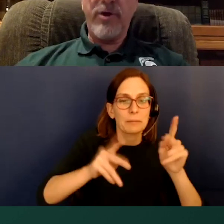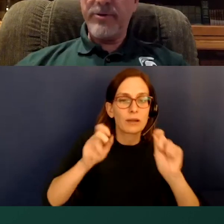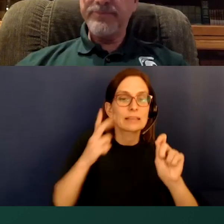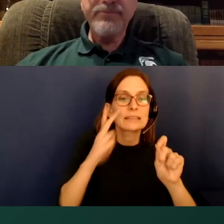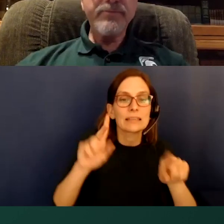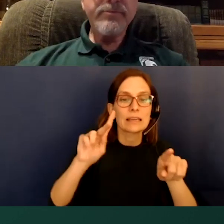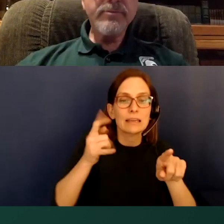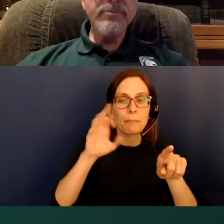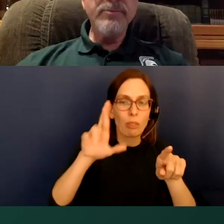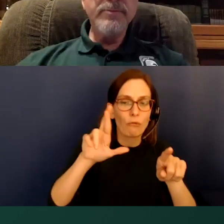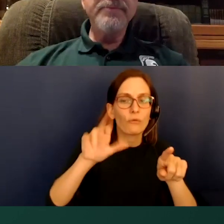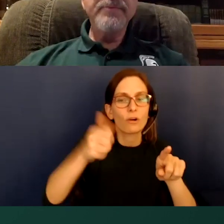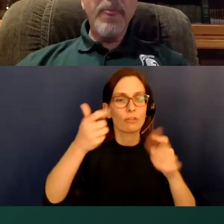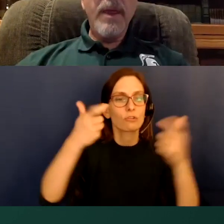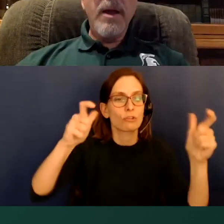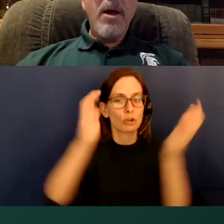large crater.